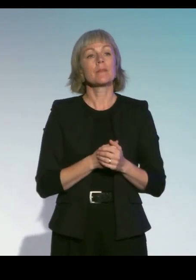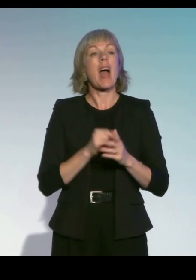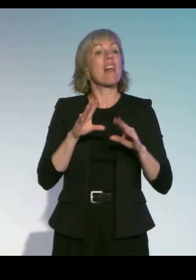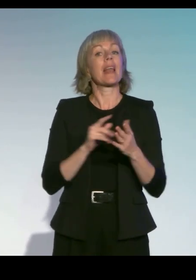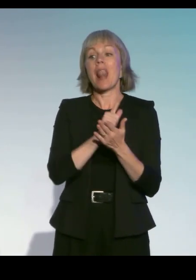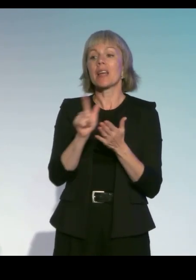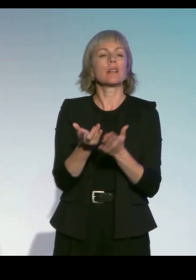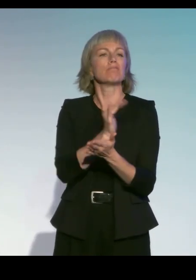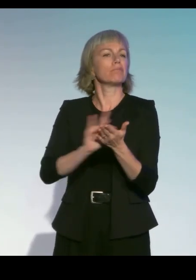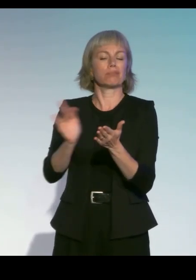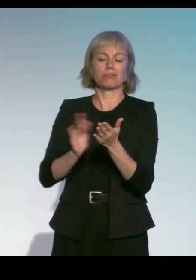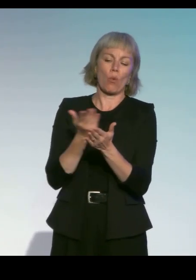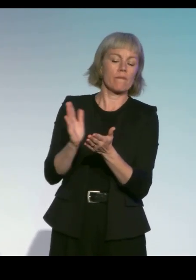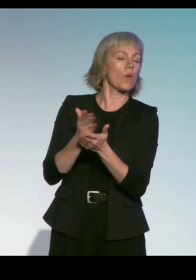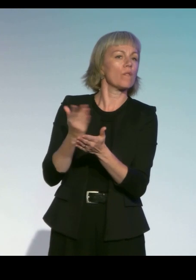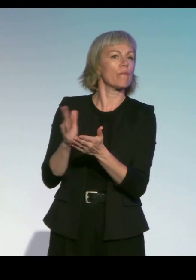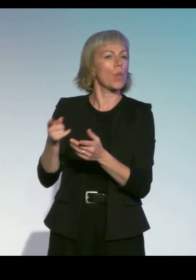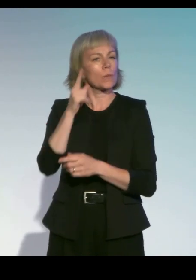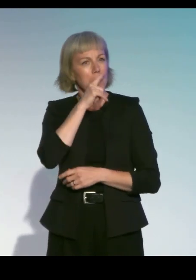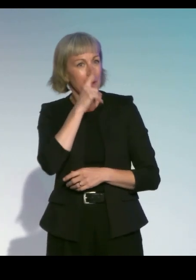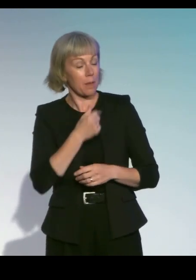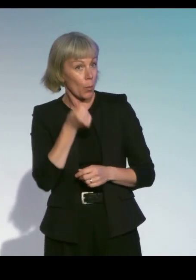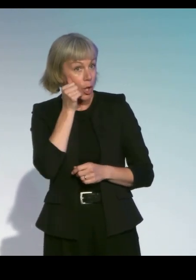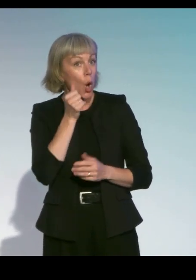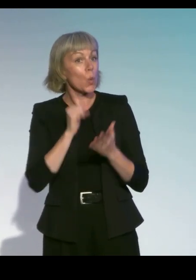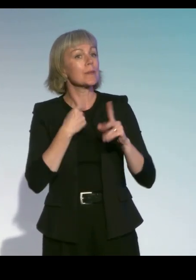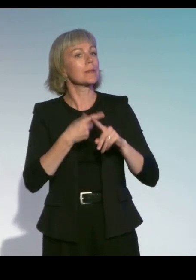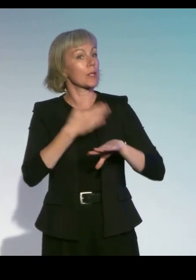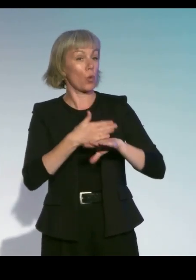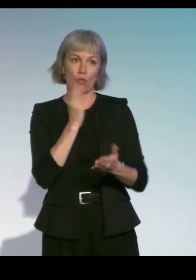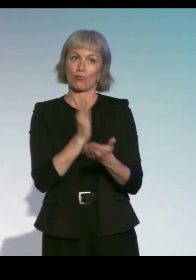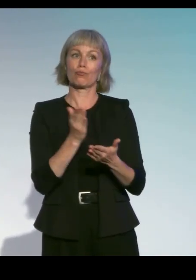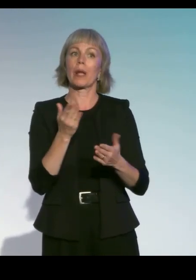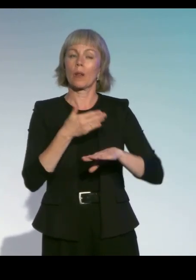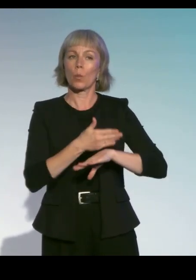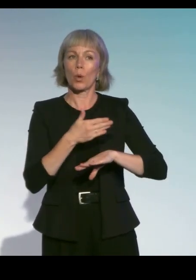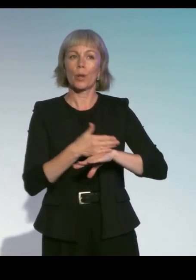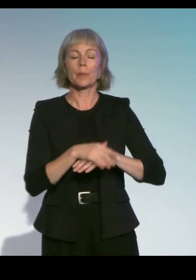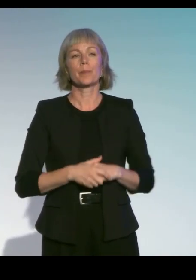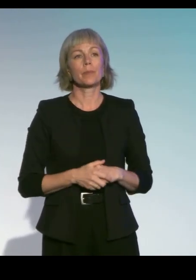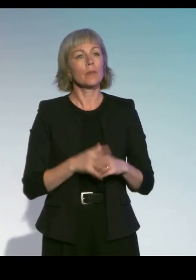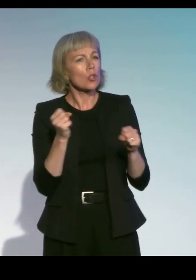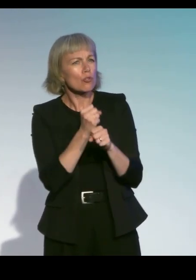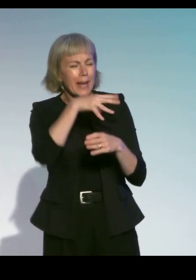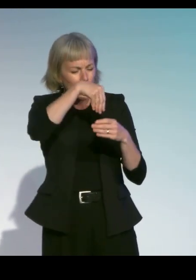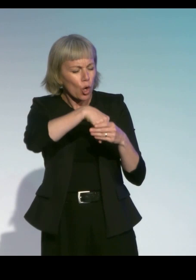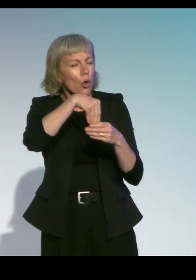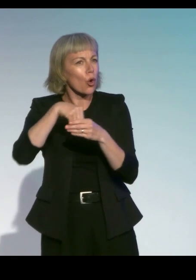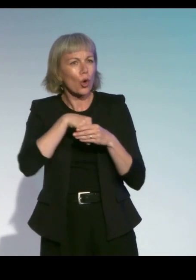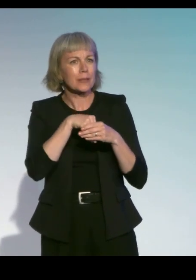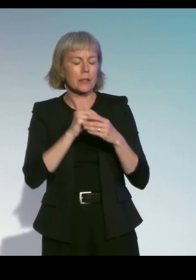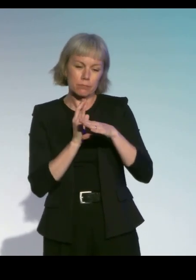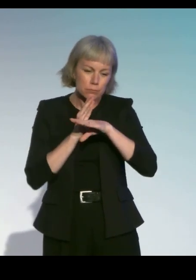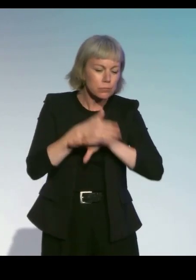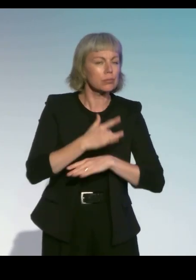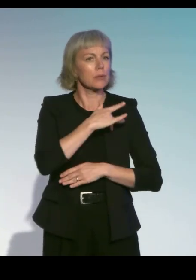as disposable. But we all know that sex work is real work. Sexual content creation involves sexual, creative, emotional